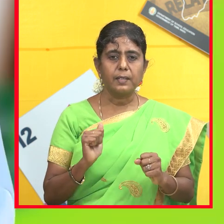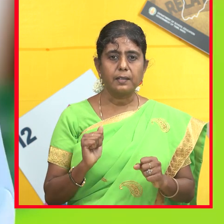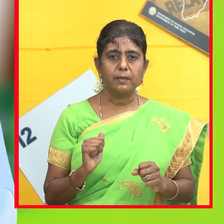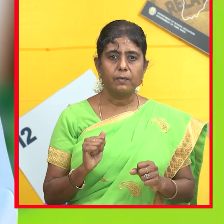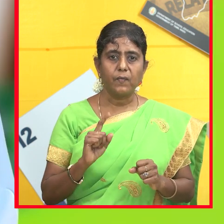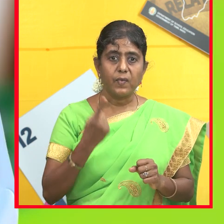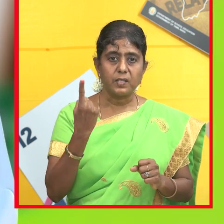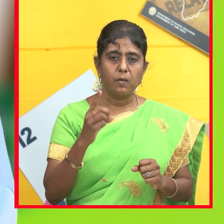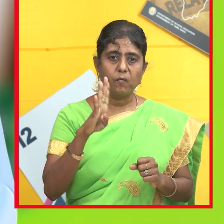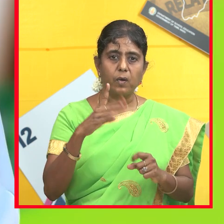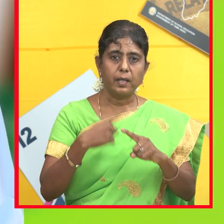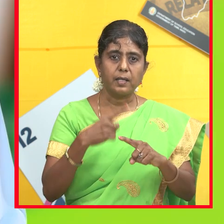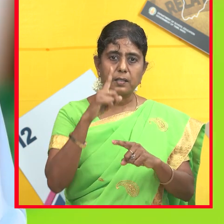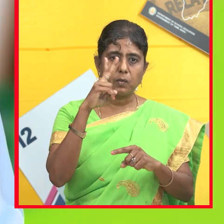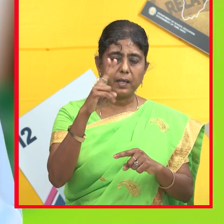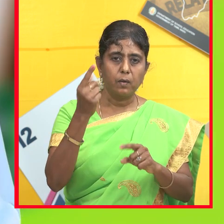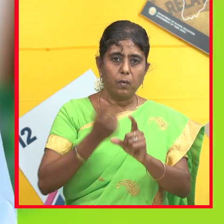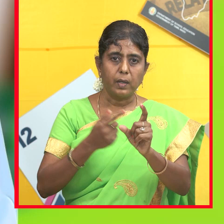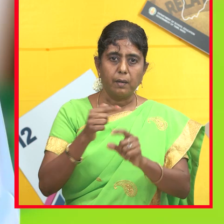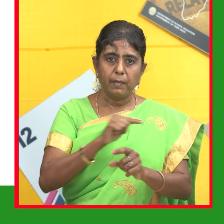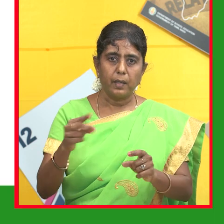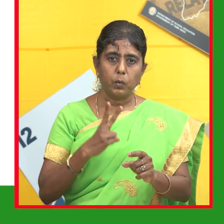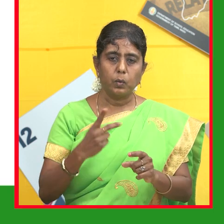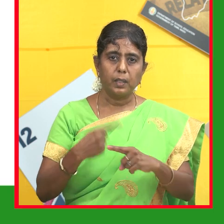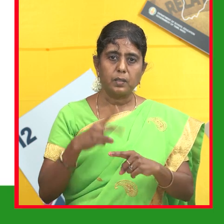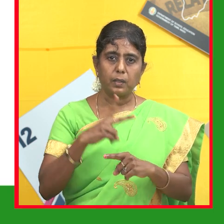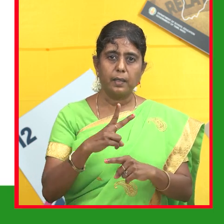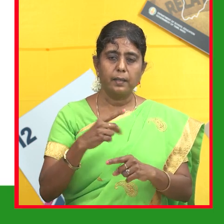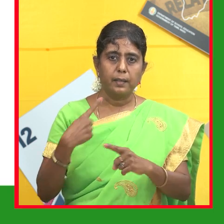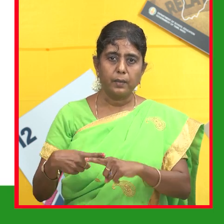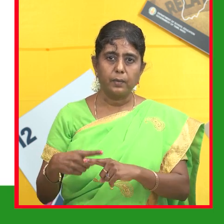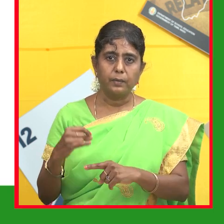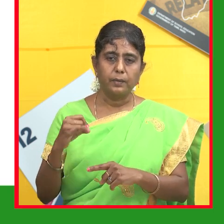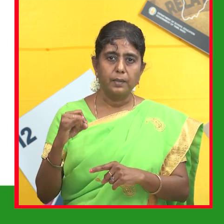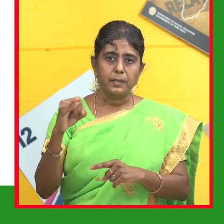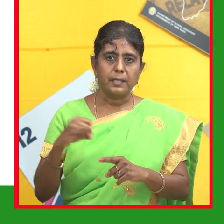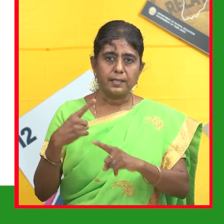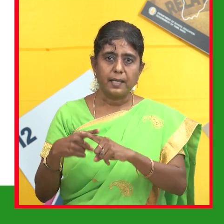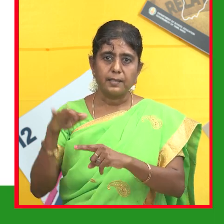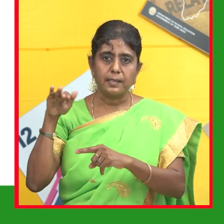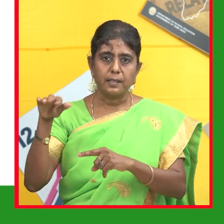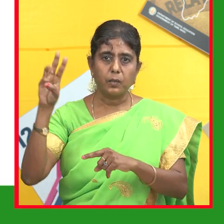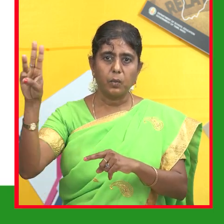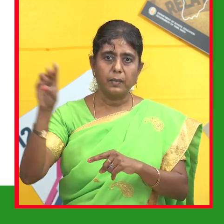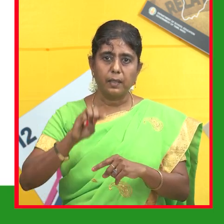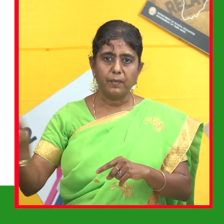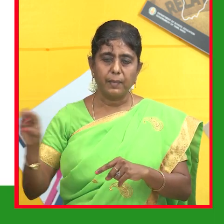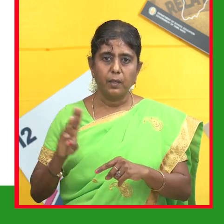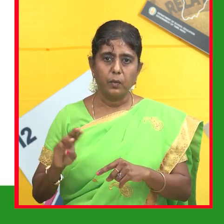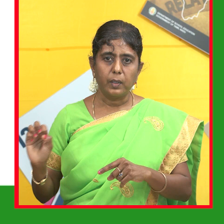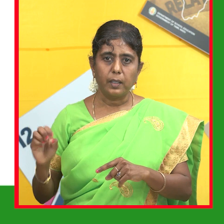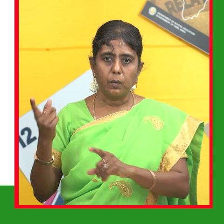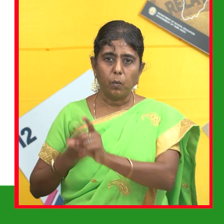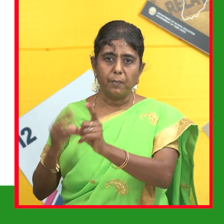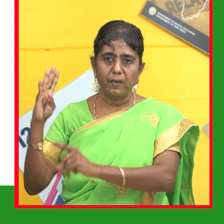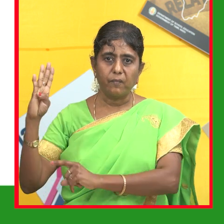that one? First one is 4x squared y by 2x squared into 6x z cube divided